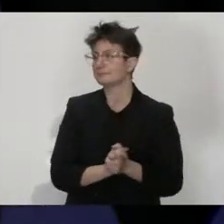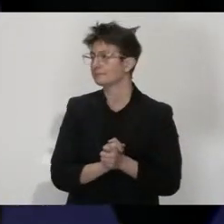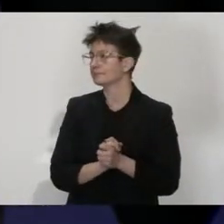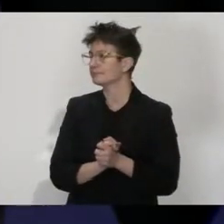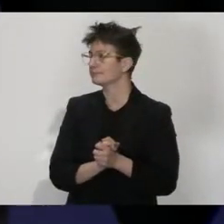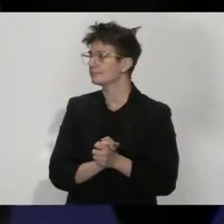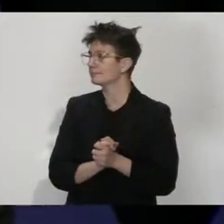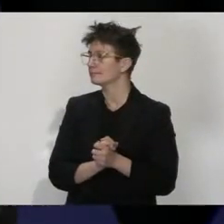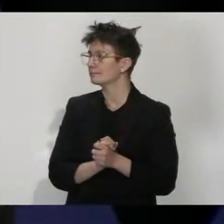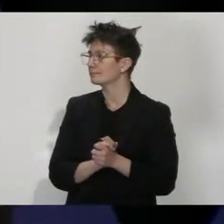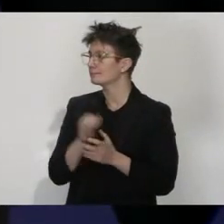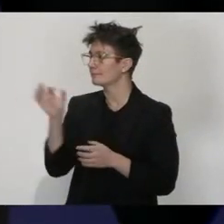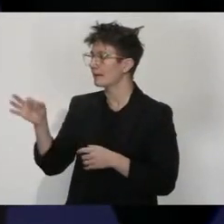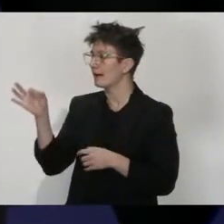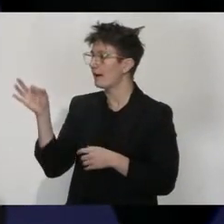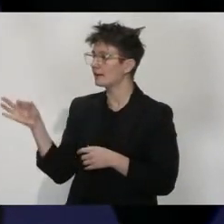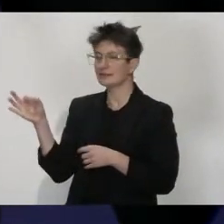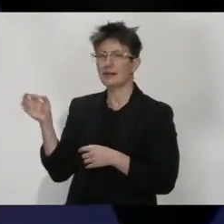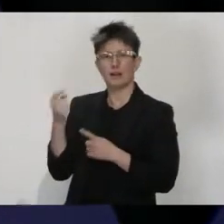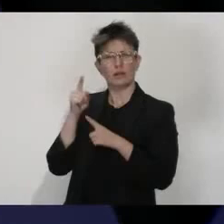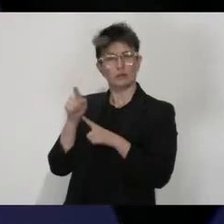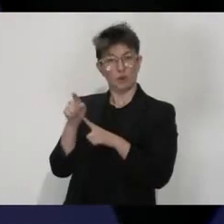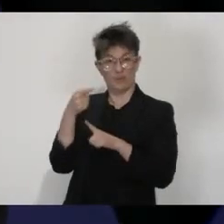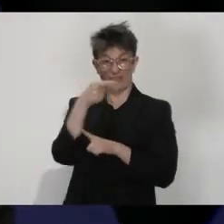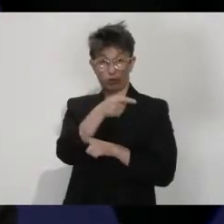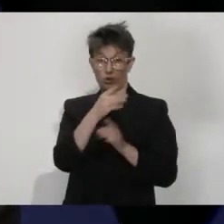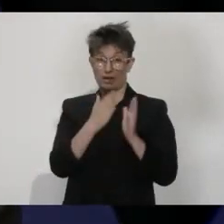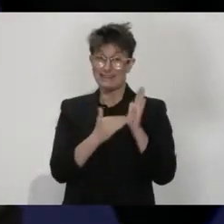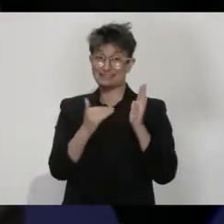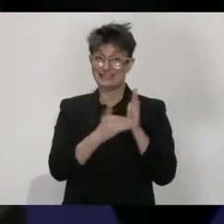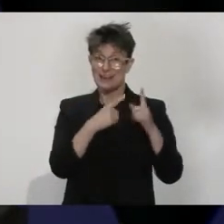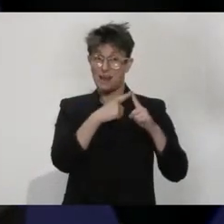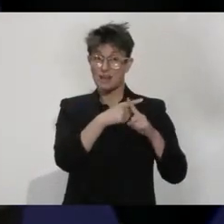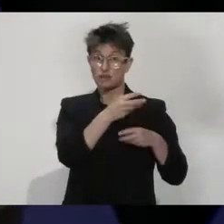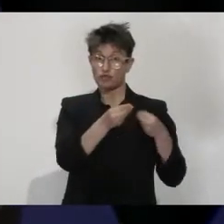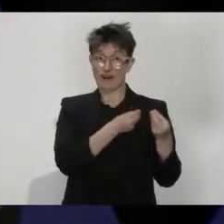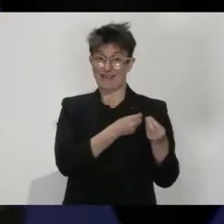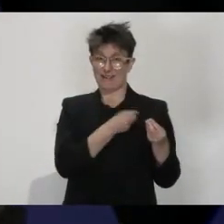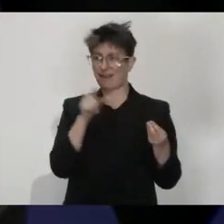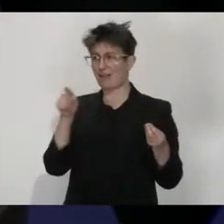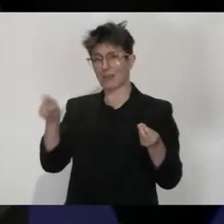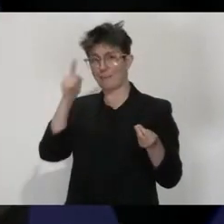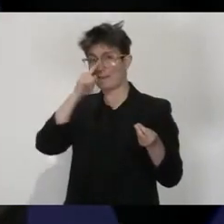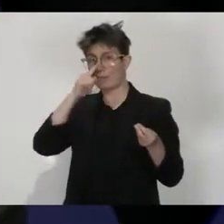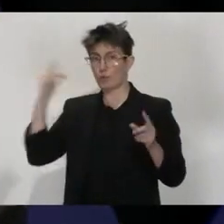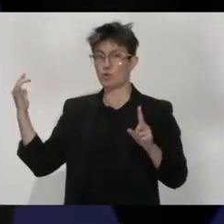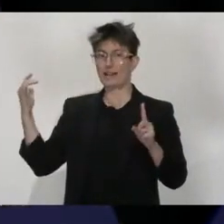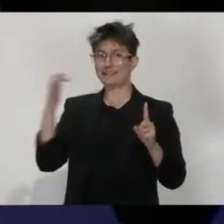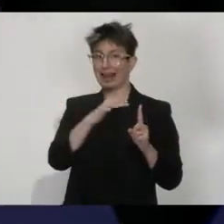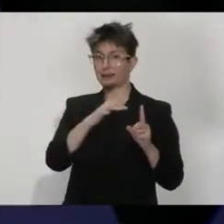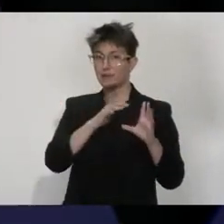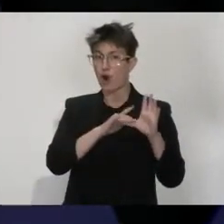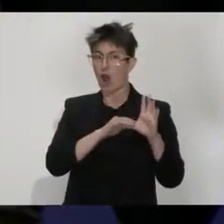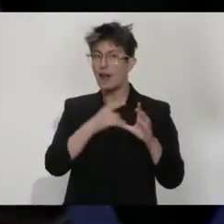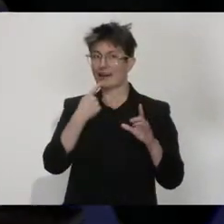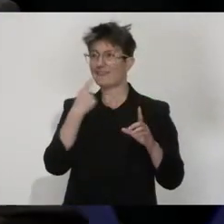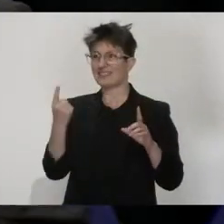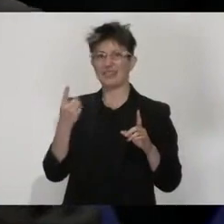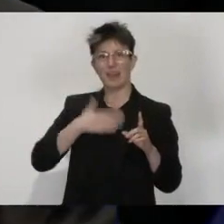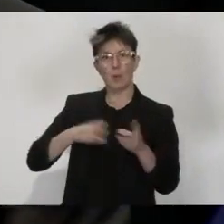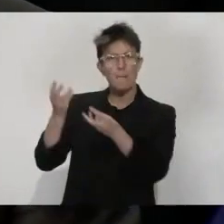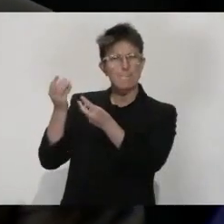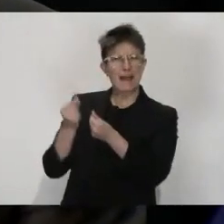ransom demands to GCSB. Are you aware if there have been demands? Oh, I'm not aware of that, and you'd need to take that up with the GCSB. Joe? Just